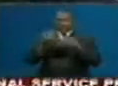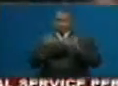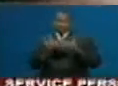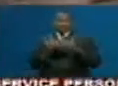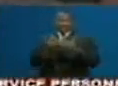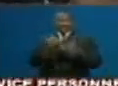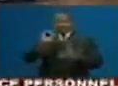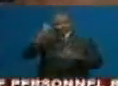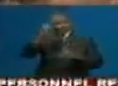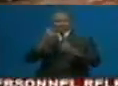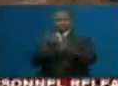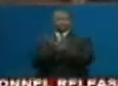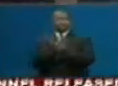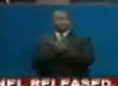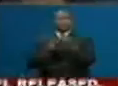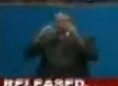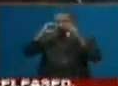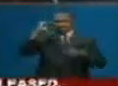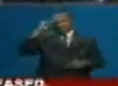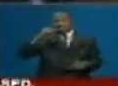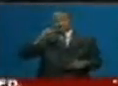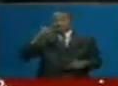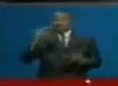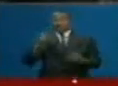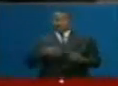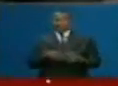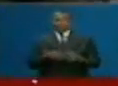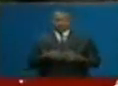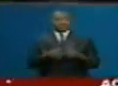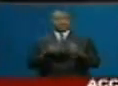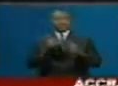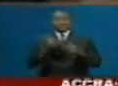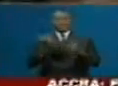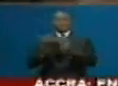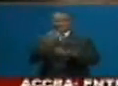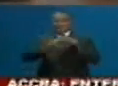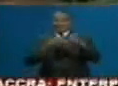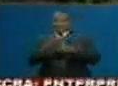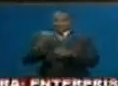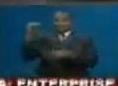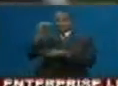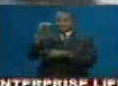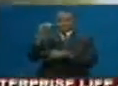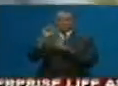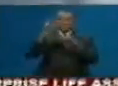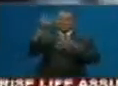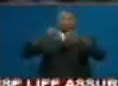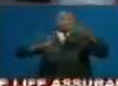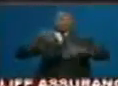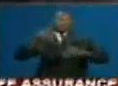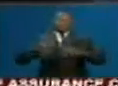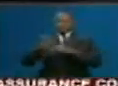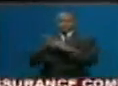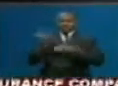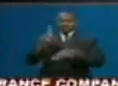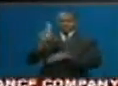Ghana, the president said the case of the defunct Ghana International Airlines is in court. On his address at the